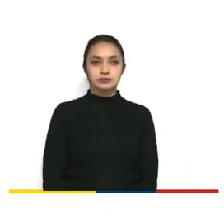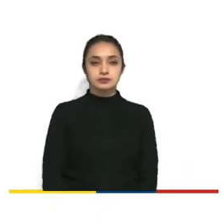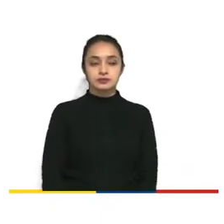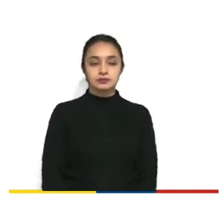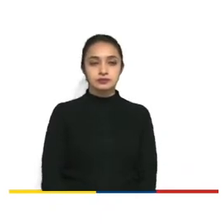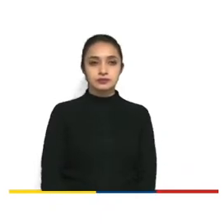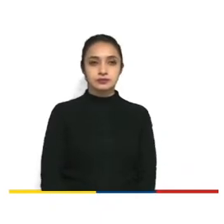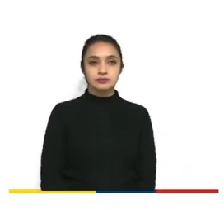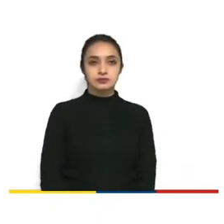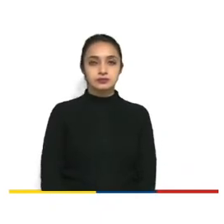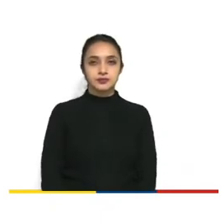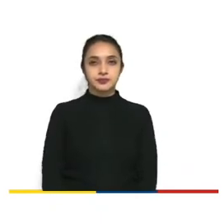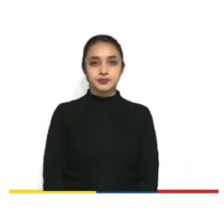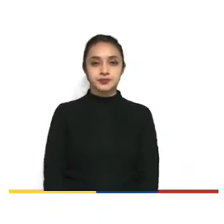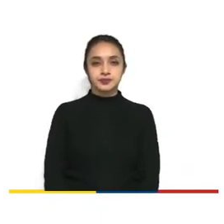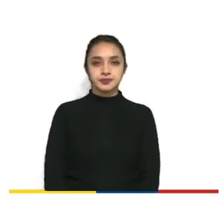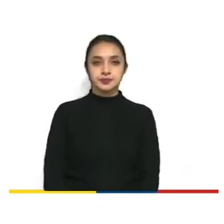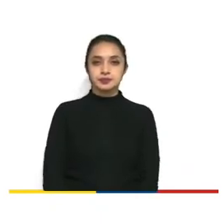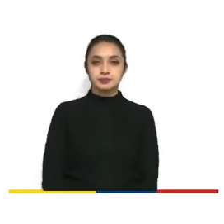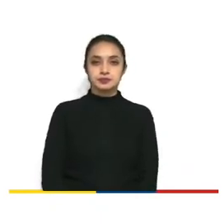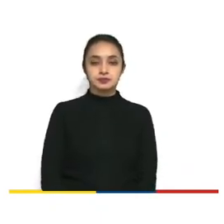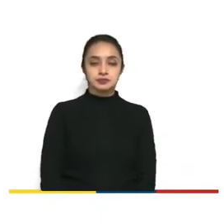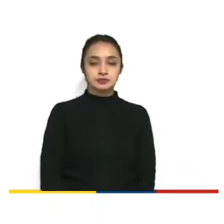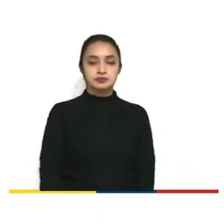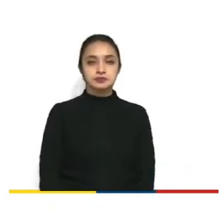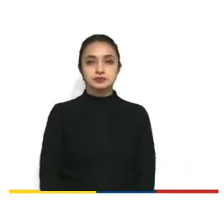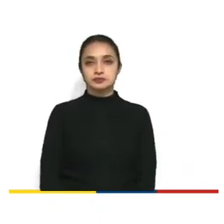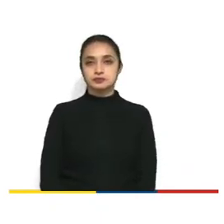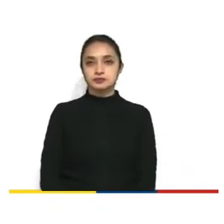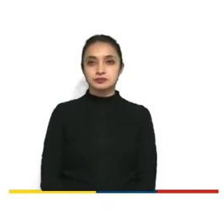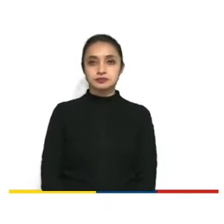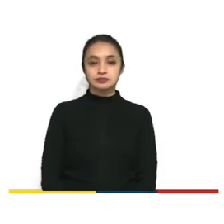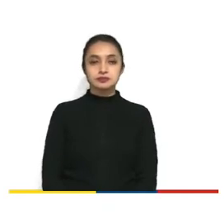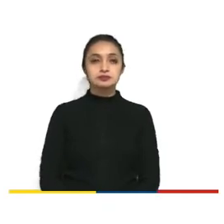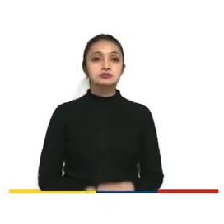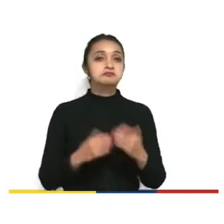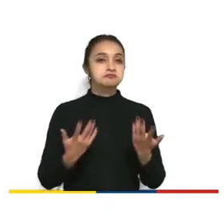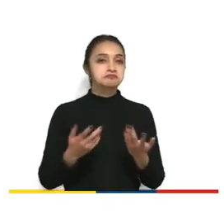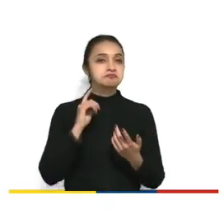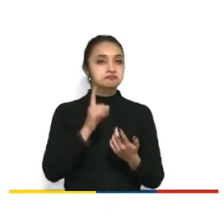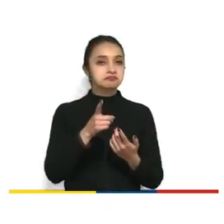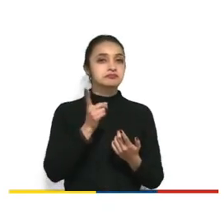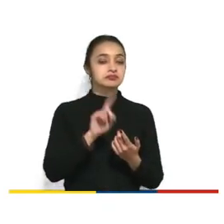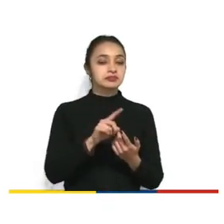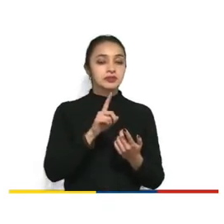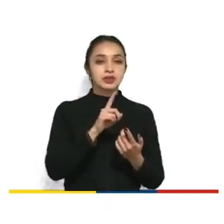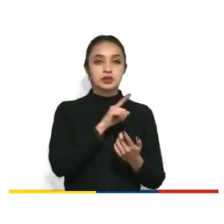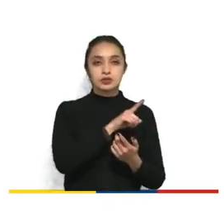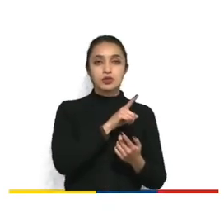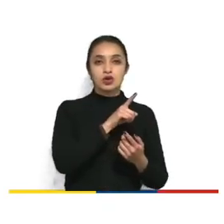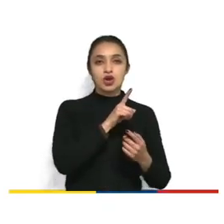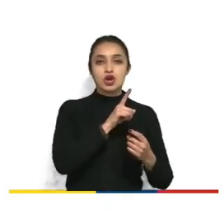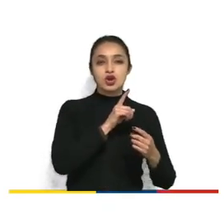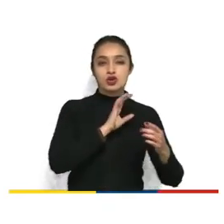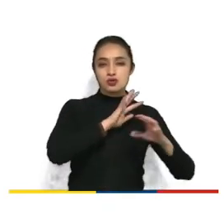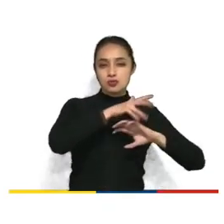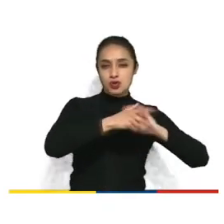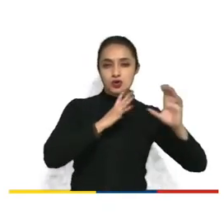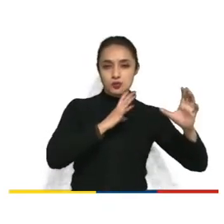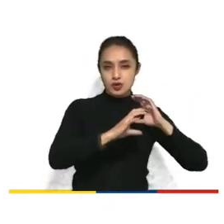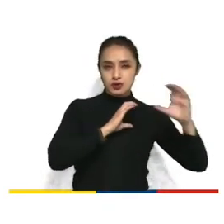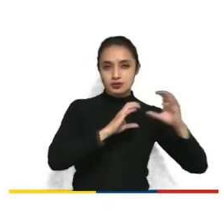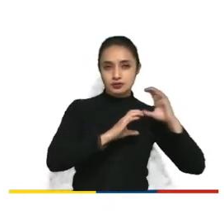bien acá podemos ver entonces que los operadores de comunicaciones cada año estarían